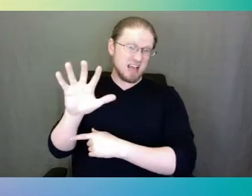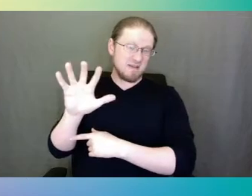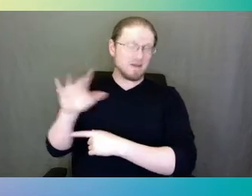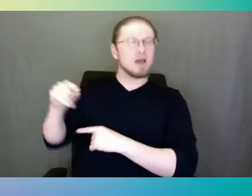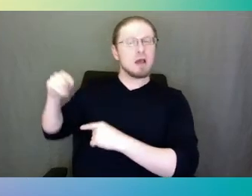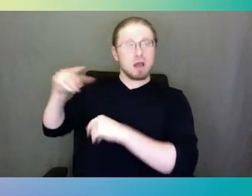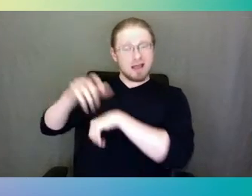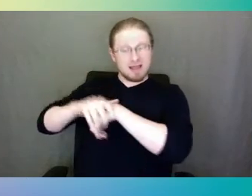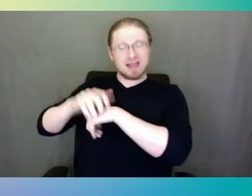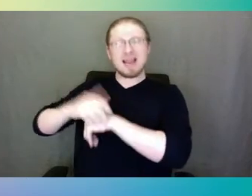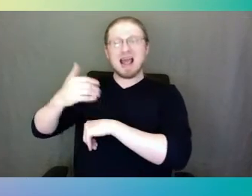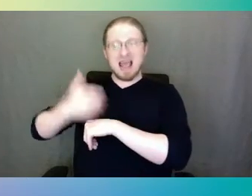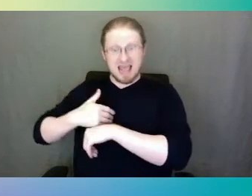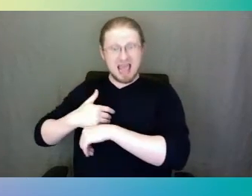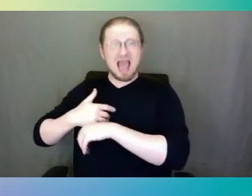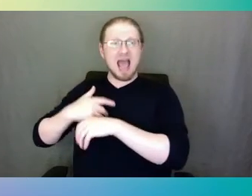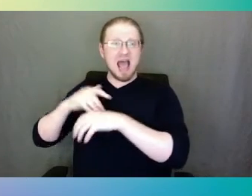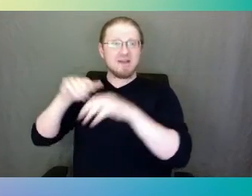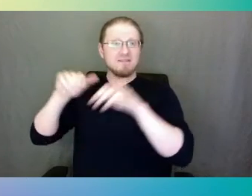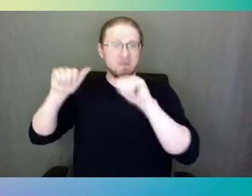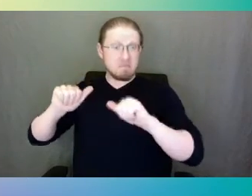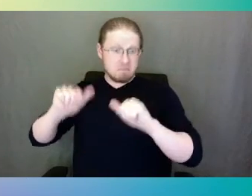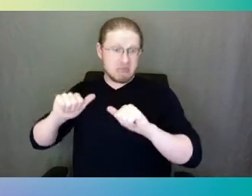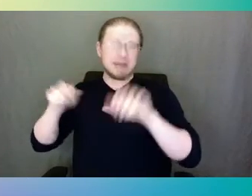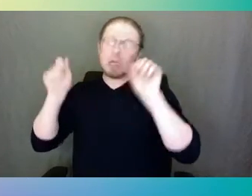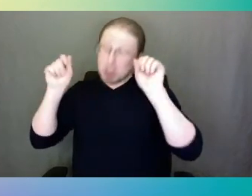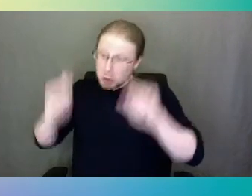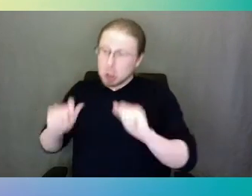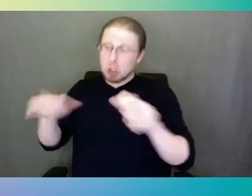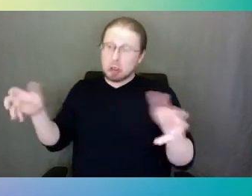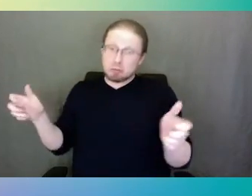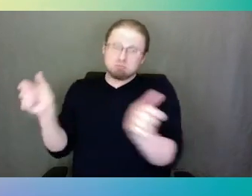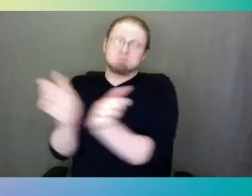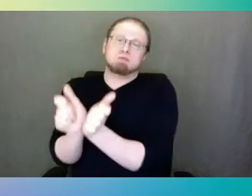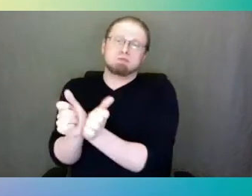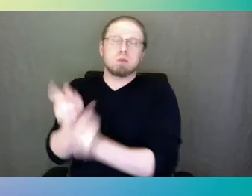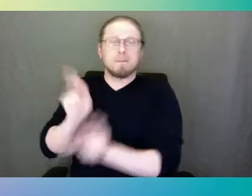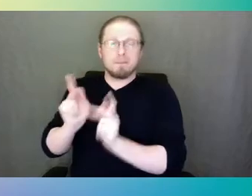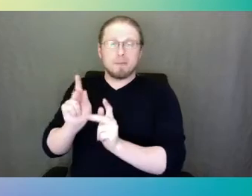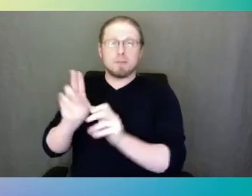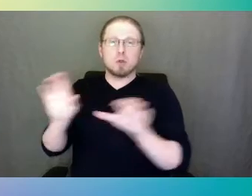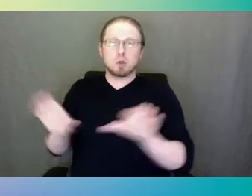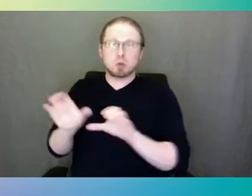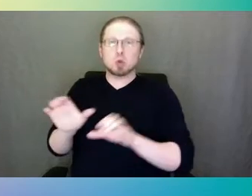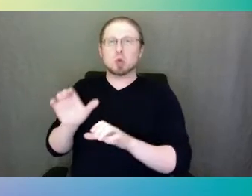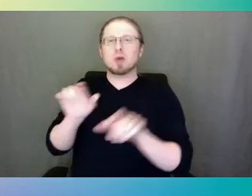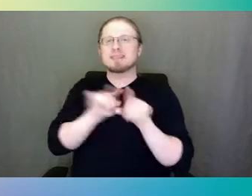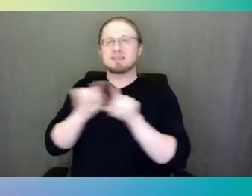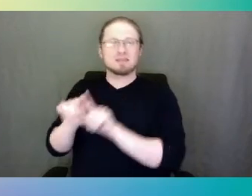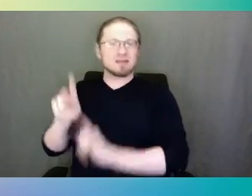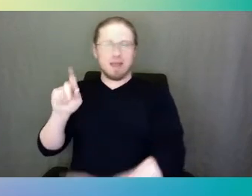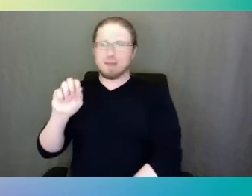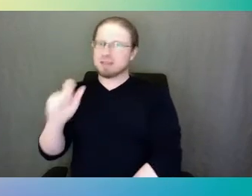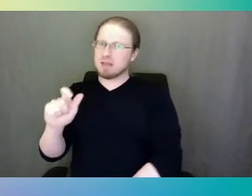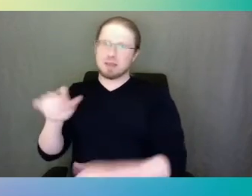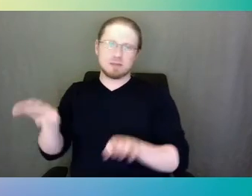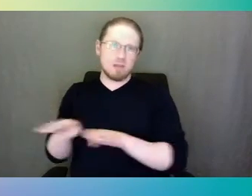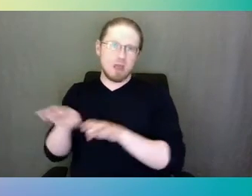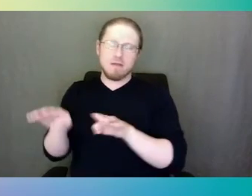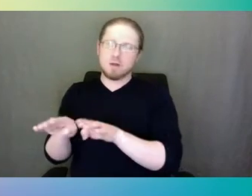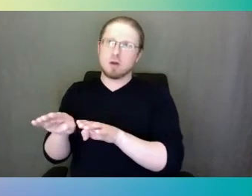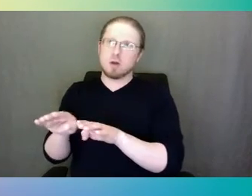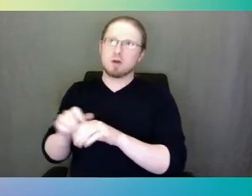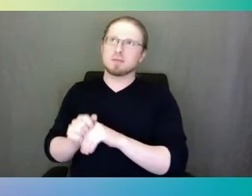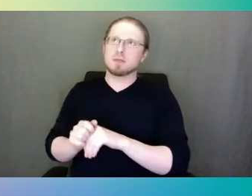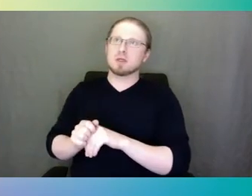engaging in same-sex behavior. And this was really the first time that they started using it, even since 1885. And that is